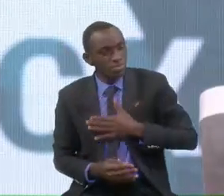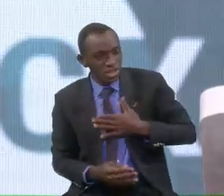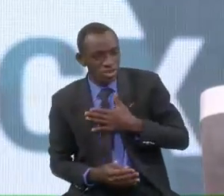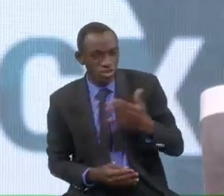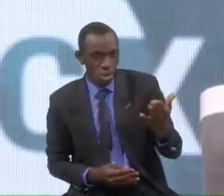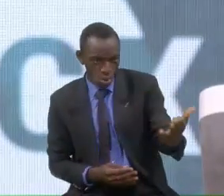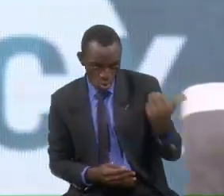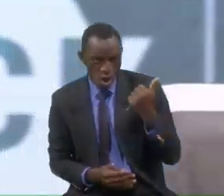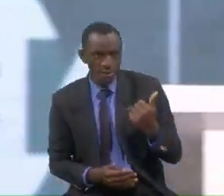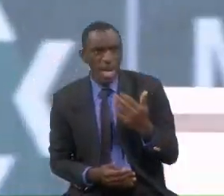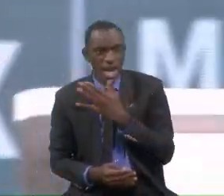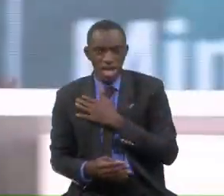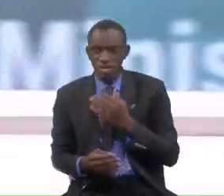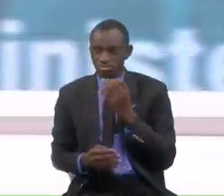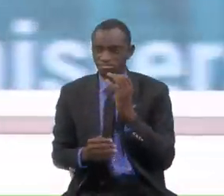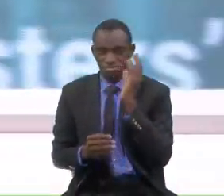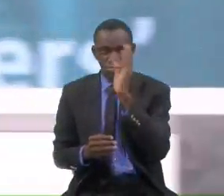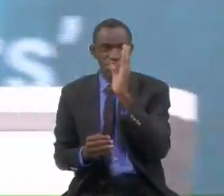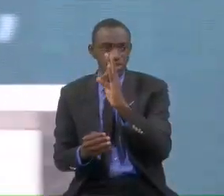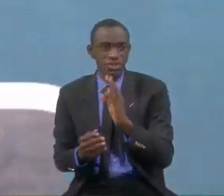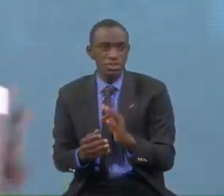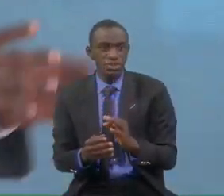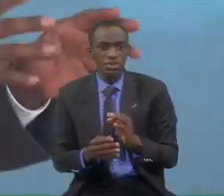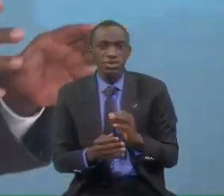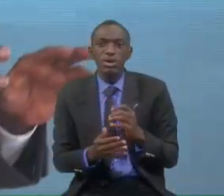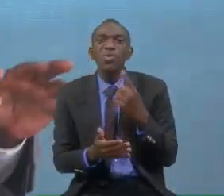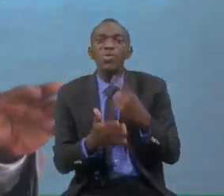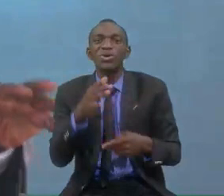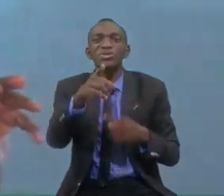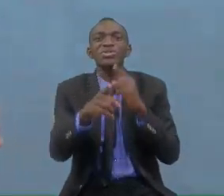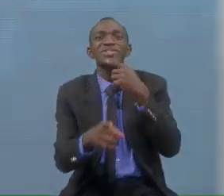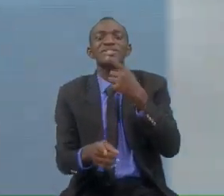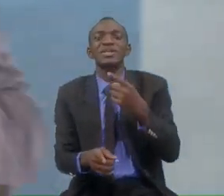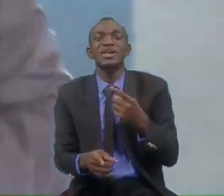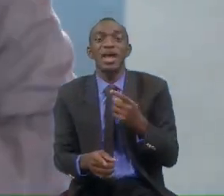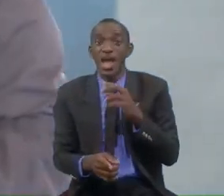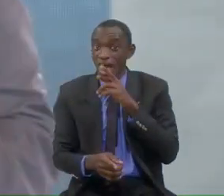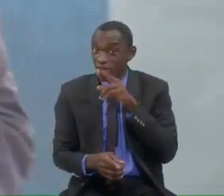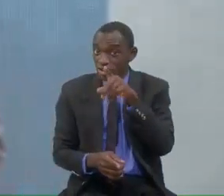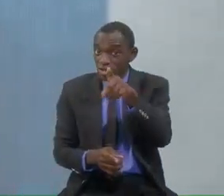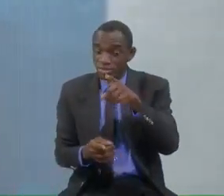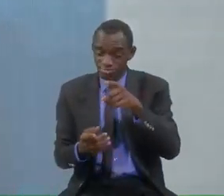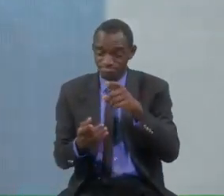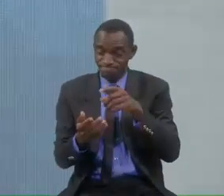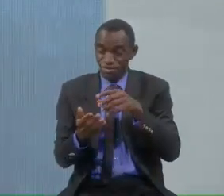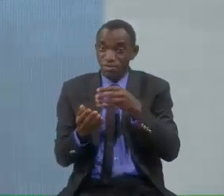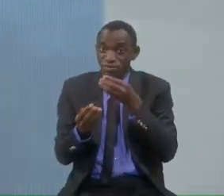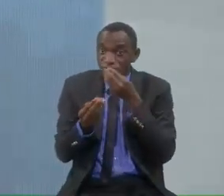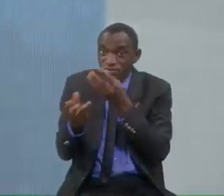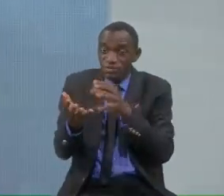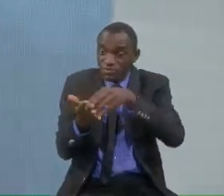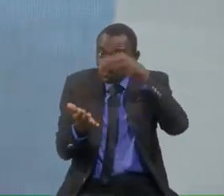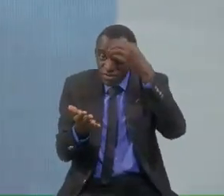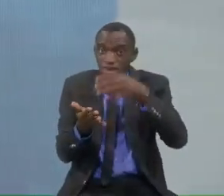and address the people. What do you say? Are you so nourished that you have much of the